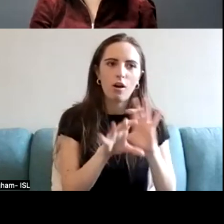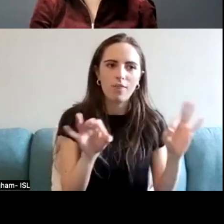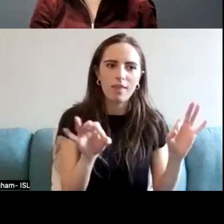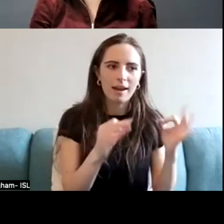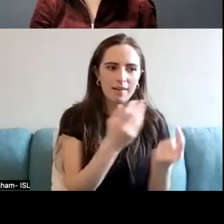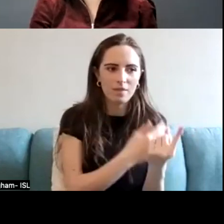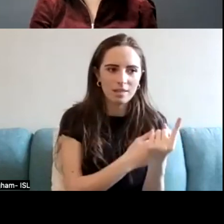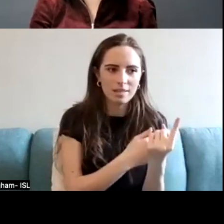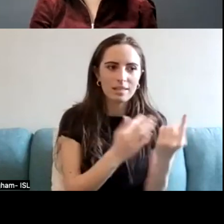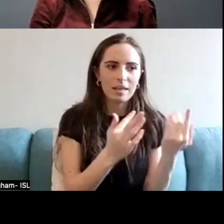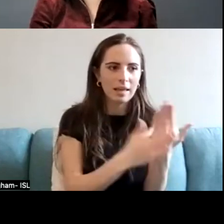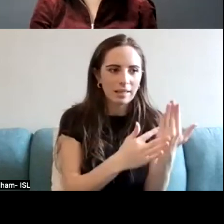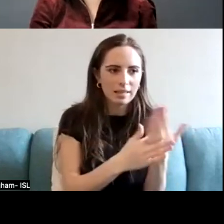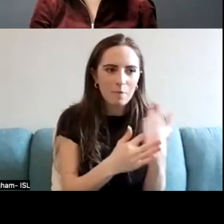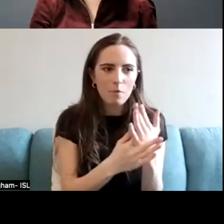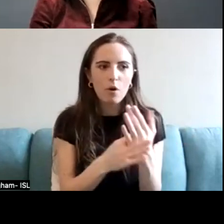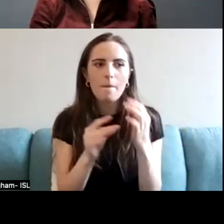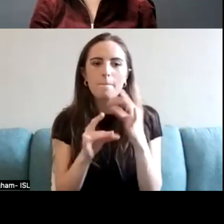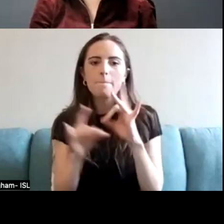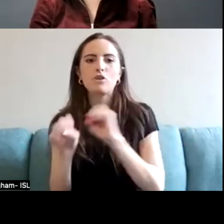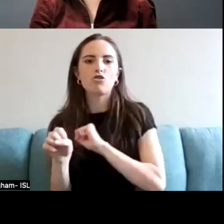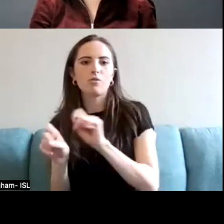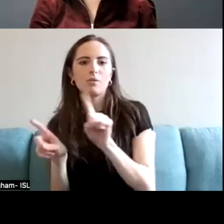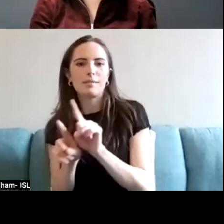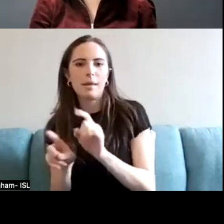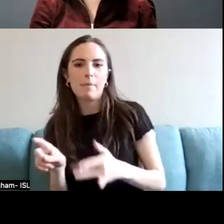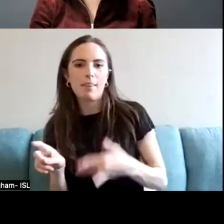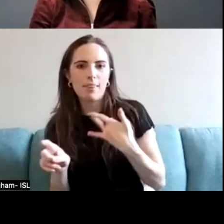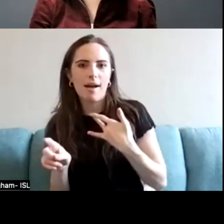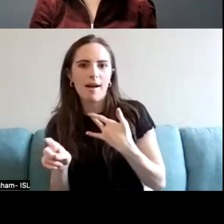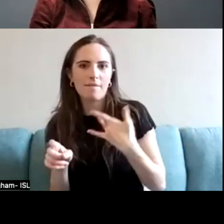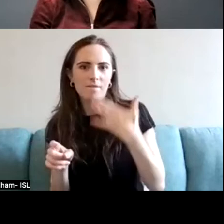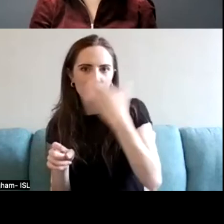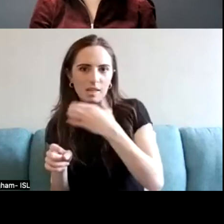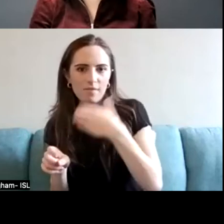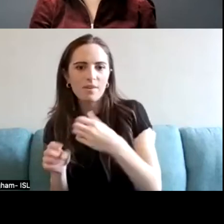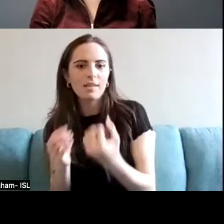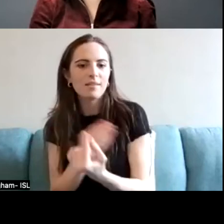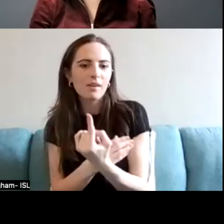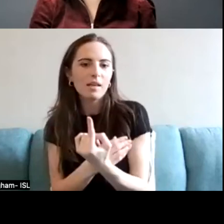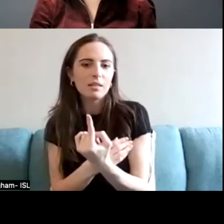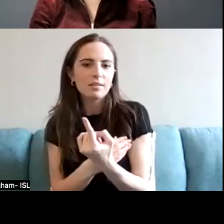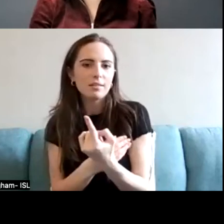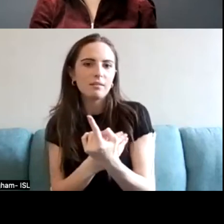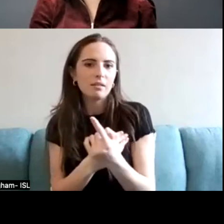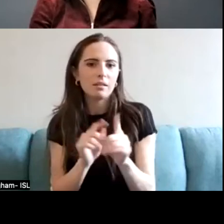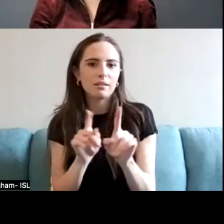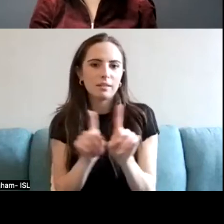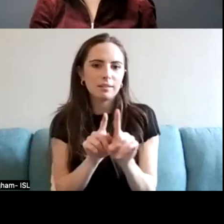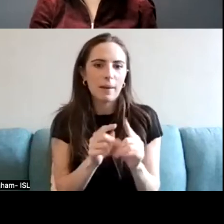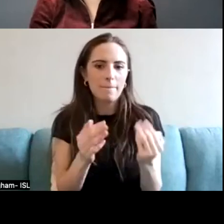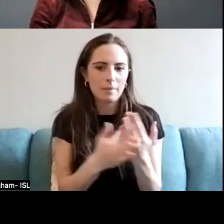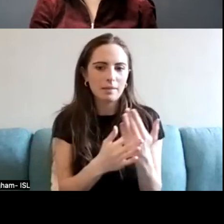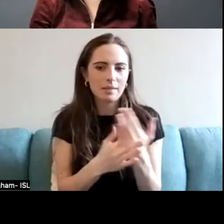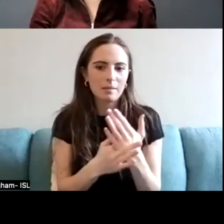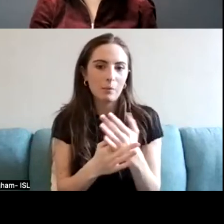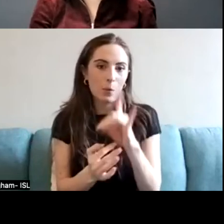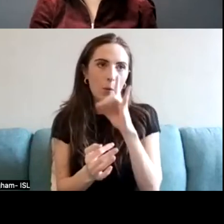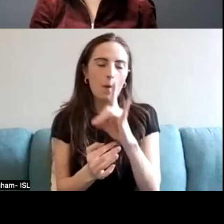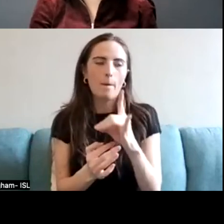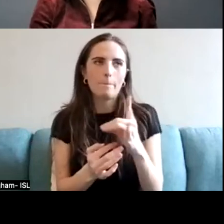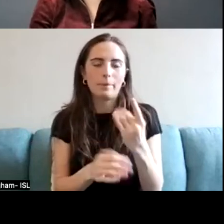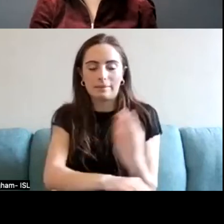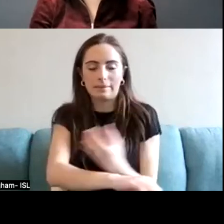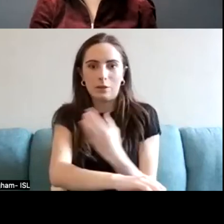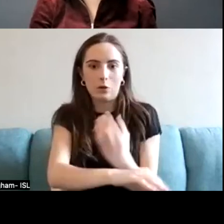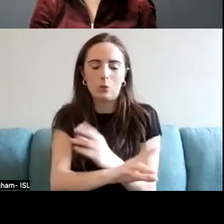that everyone is still being included while we're back in person events, and hopefully they continue, that there's not going to be any